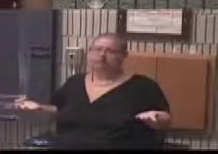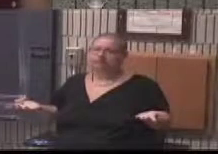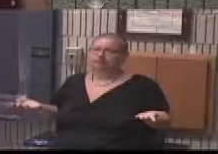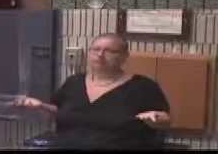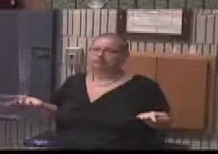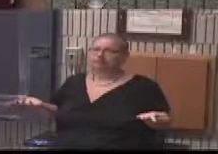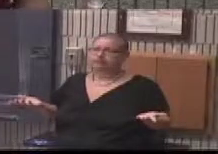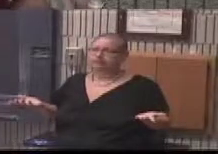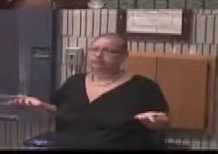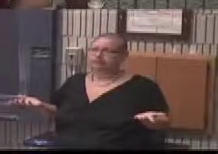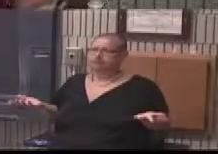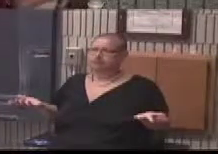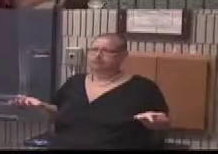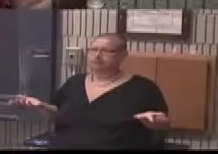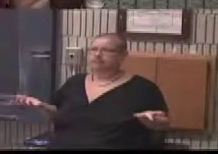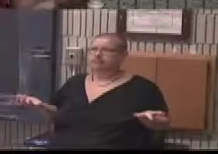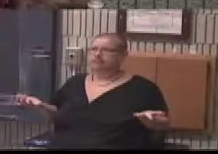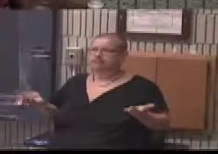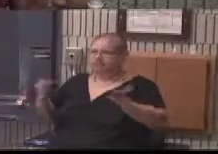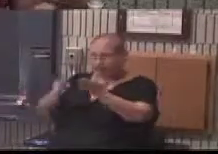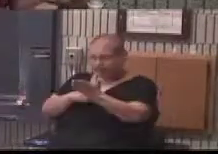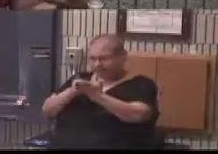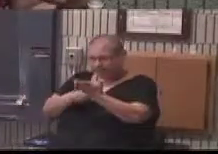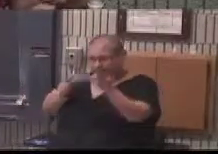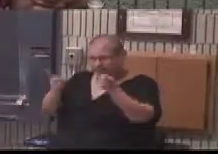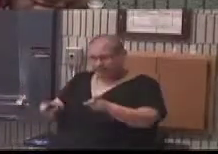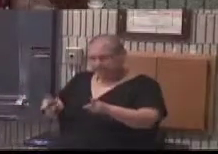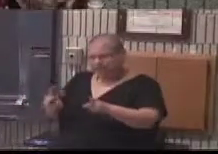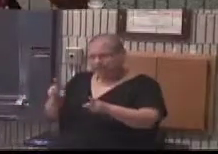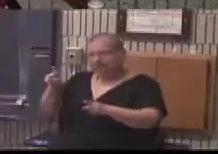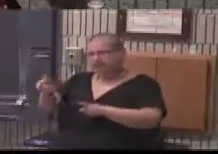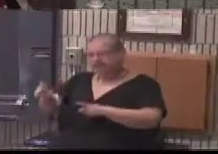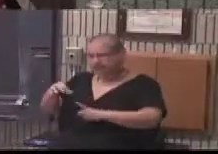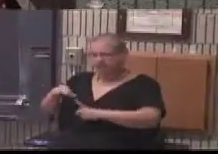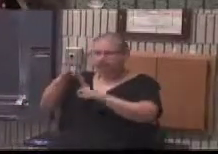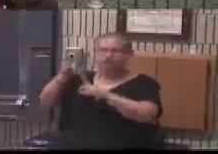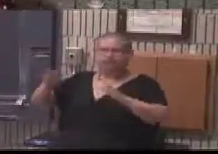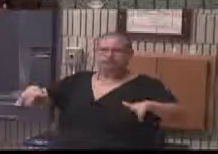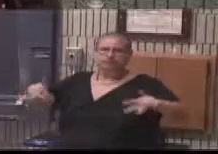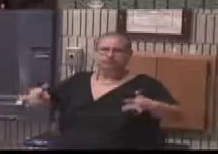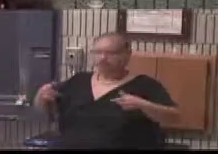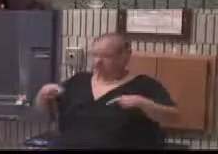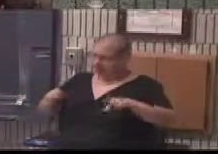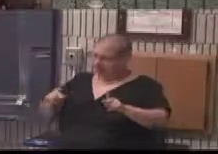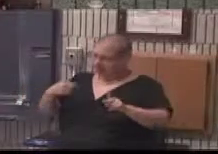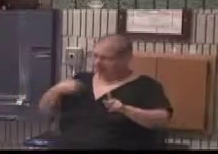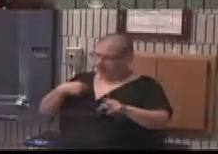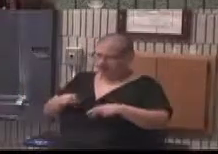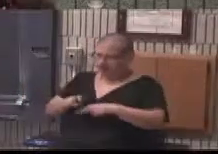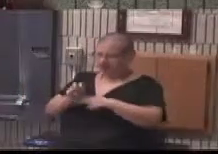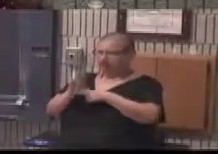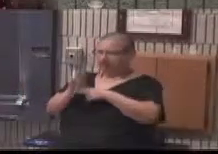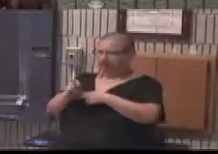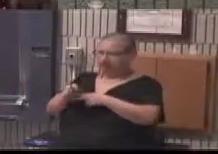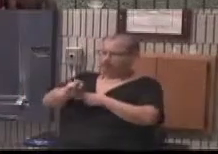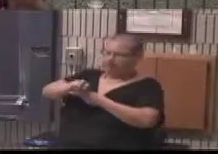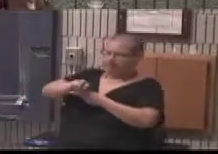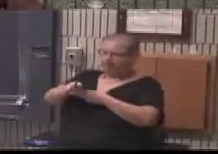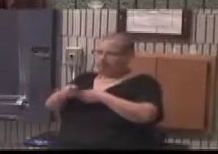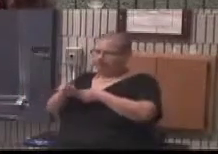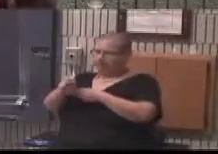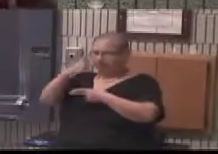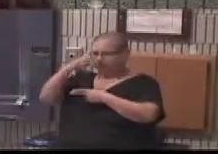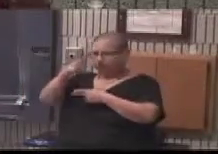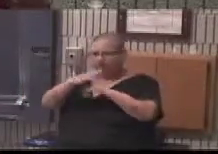is you know, there comes a point when we need special wheelchairs that allow for me to change position easily, to adjust for